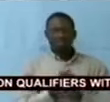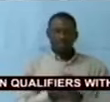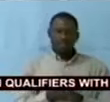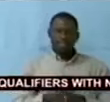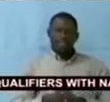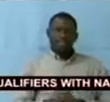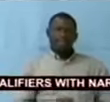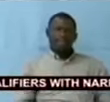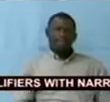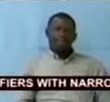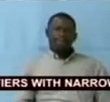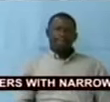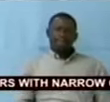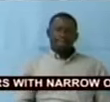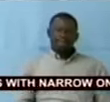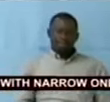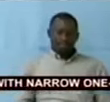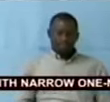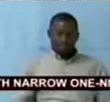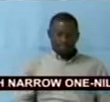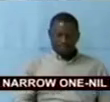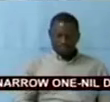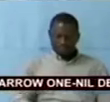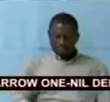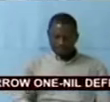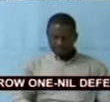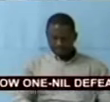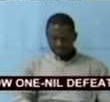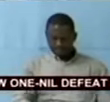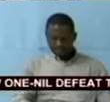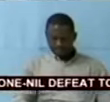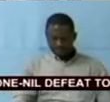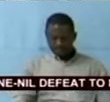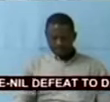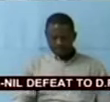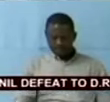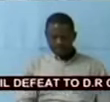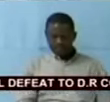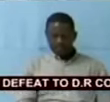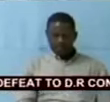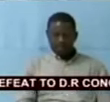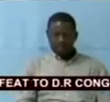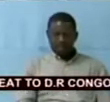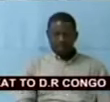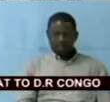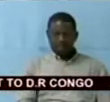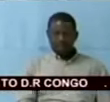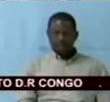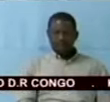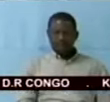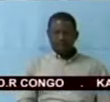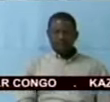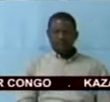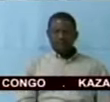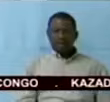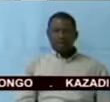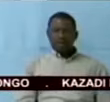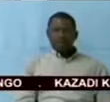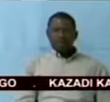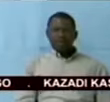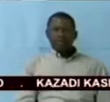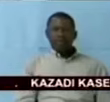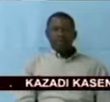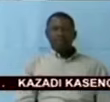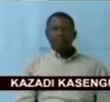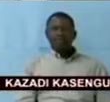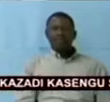kiliano wala na tanyi ya maro diko na koti ja ta fa la tanko anala fansoto anala kairo kan pour na